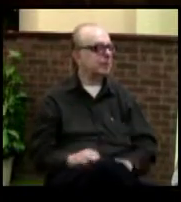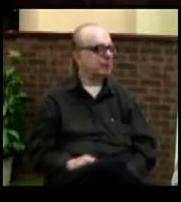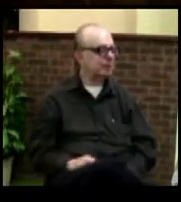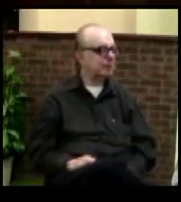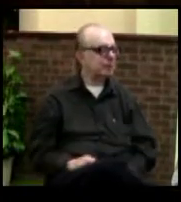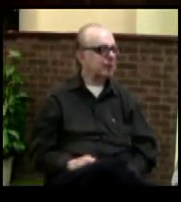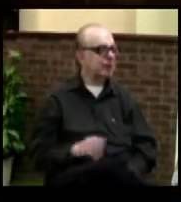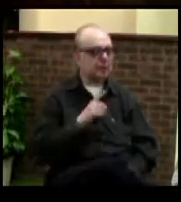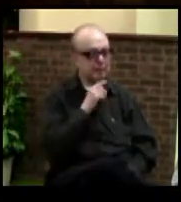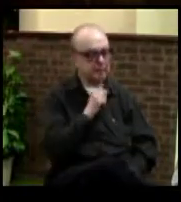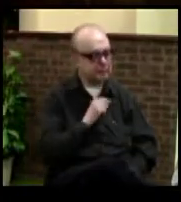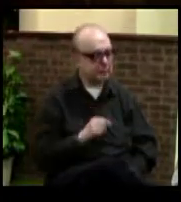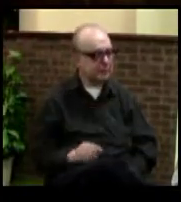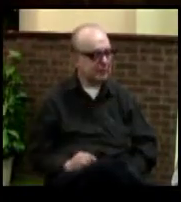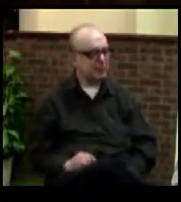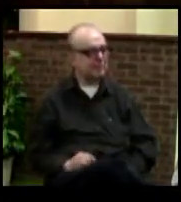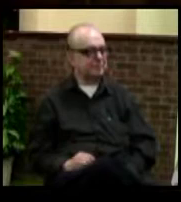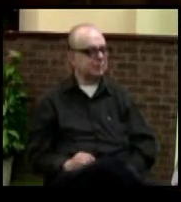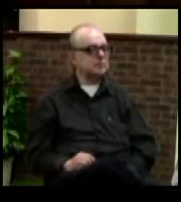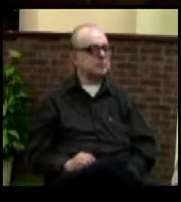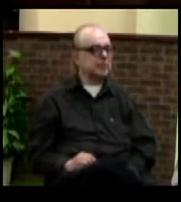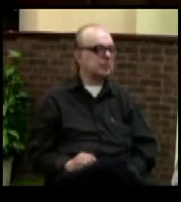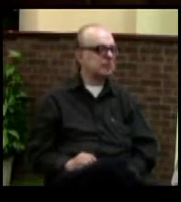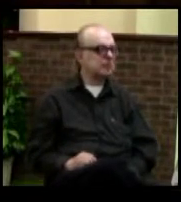But you seen two roosters fighting each other?